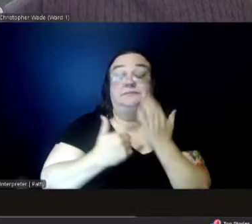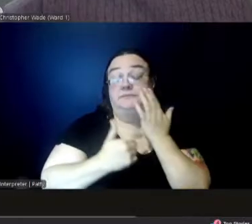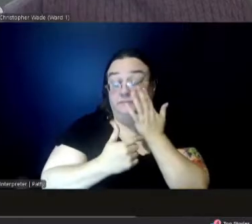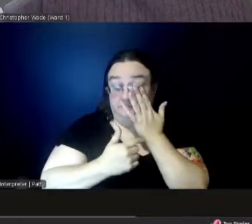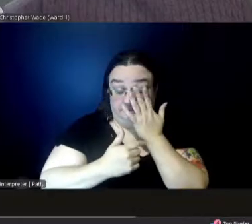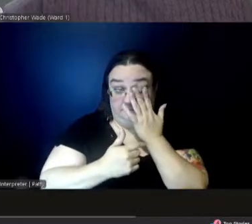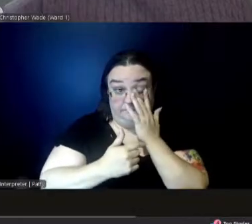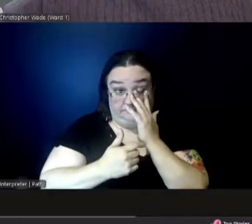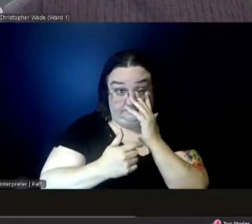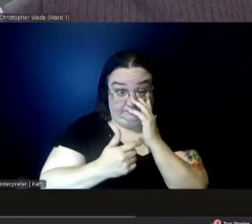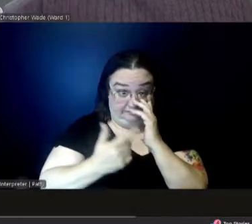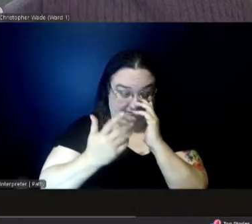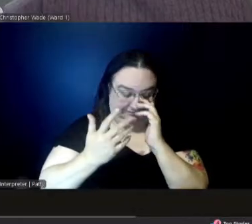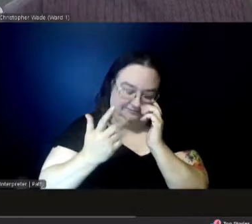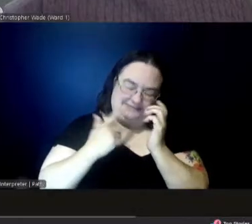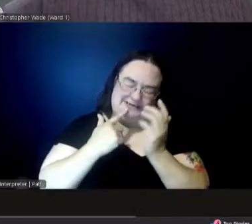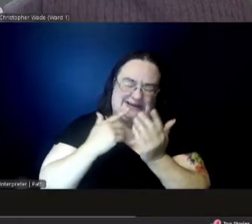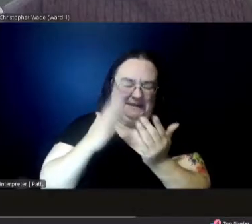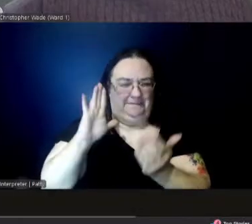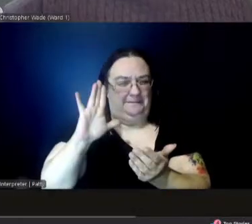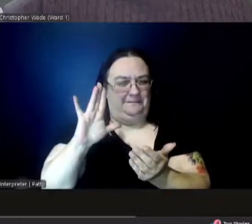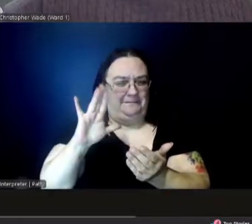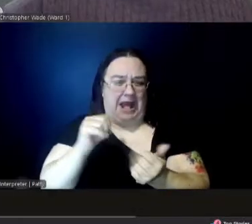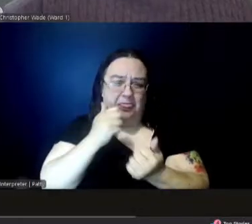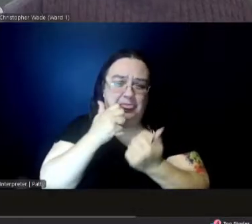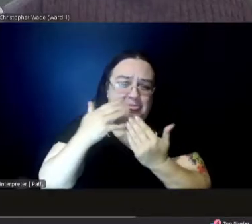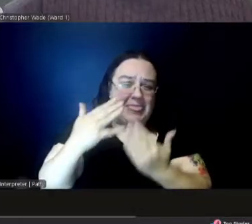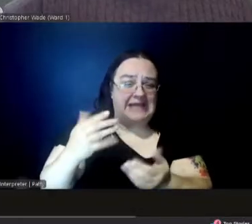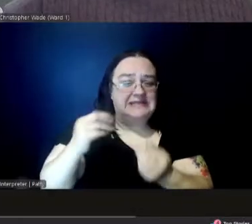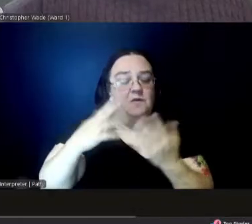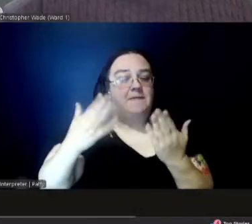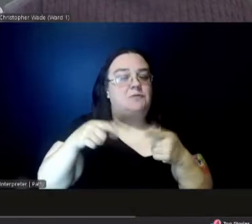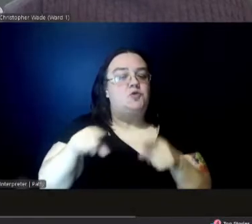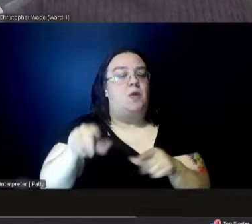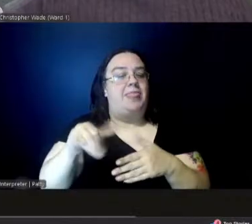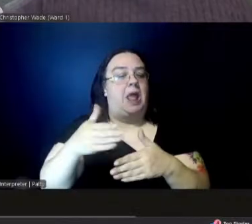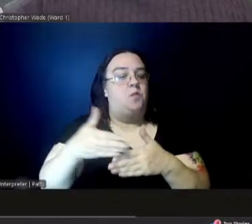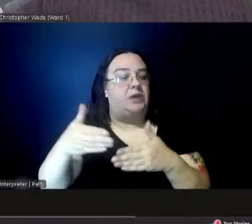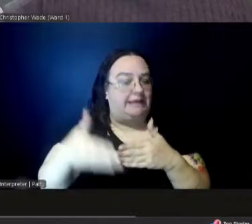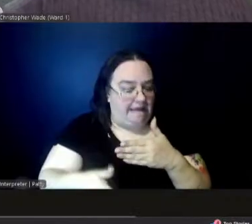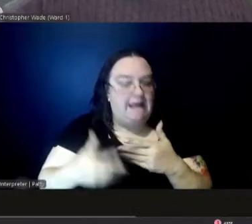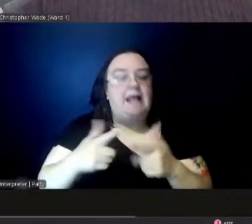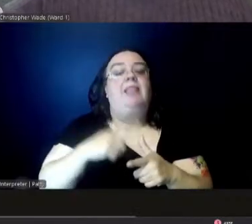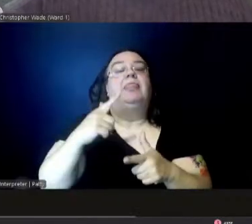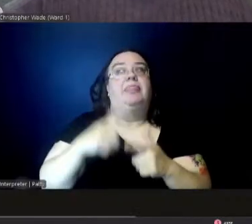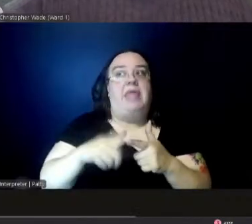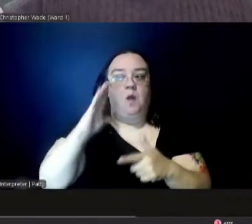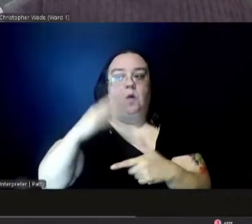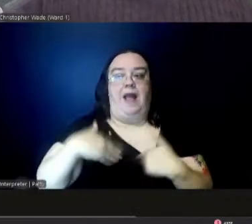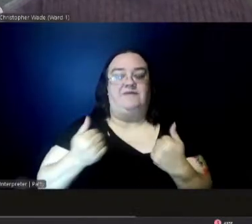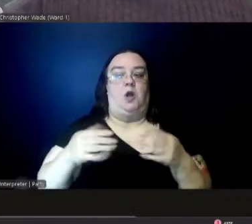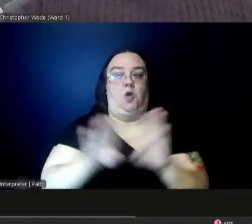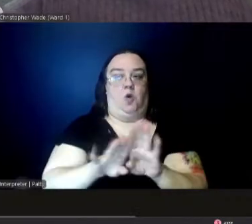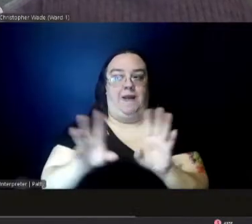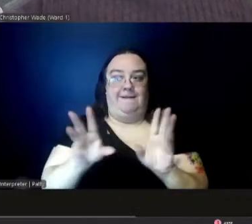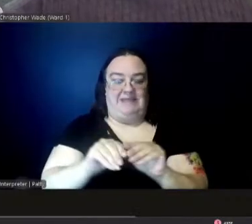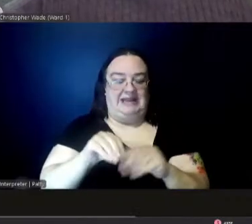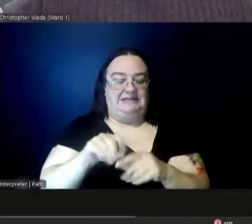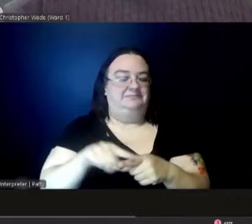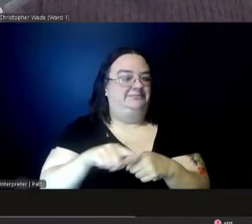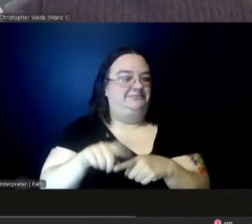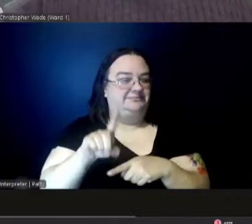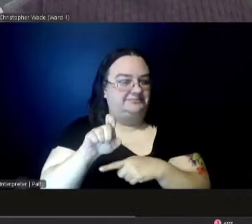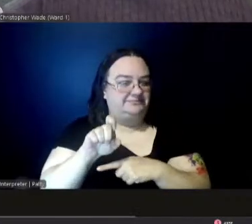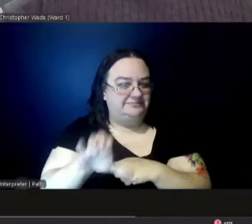by Thanksgiving or over Thanksgiving weekend. And then we will have a closed meeting in December, which will